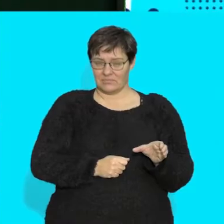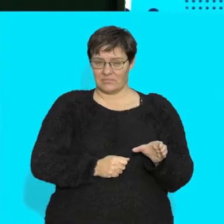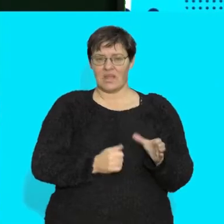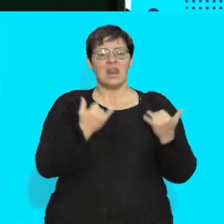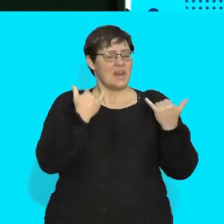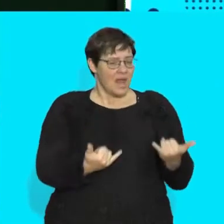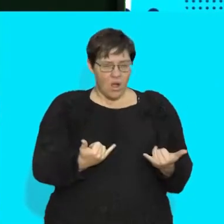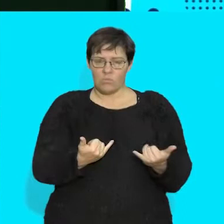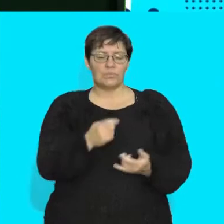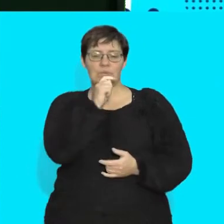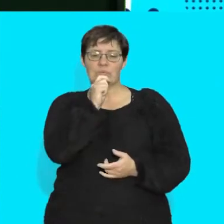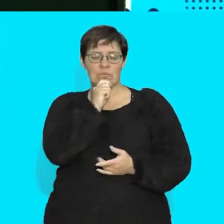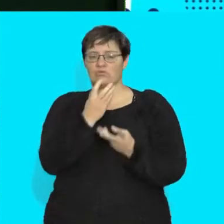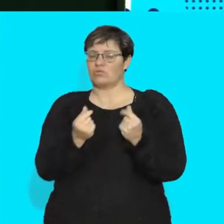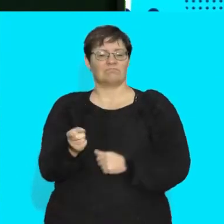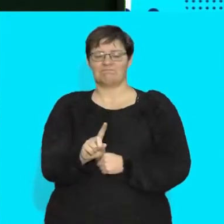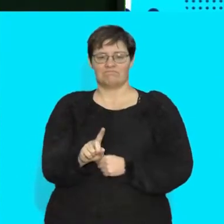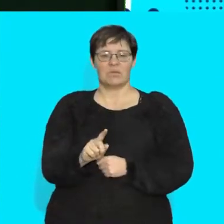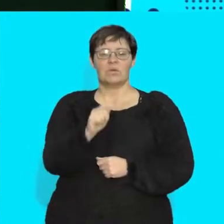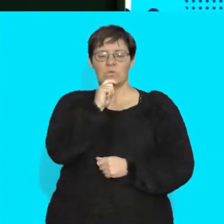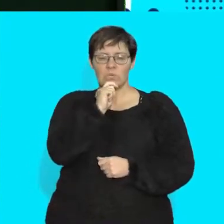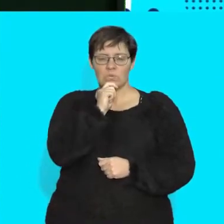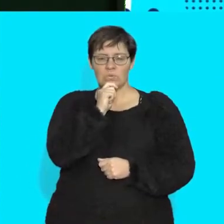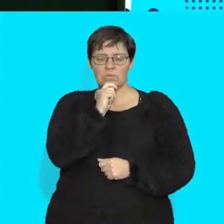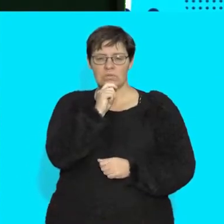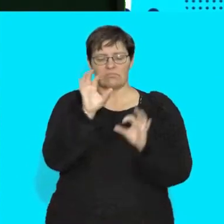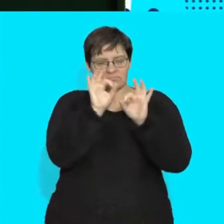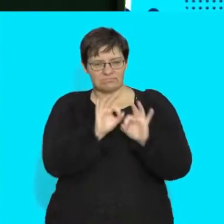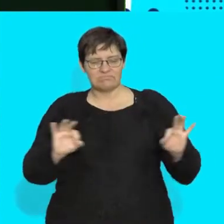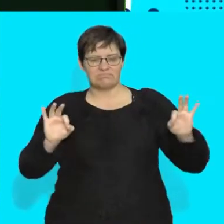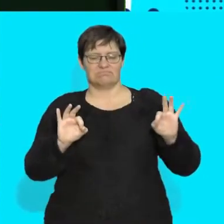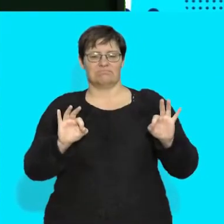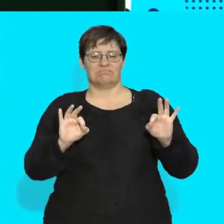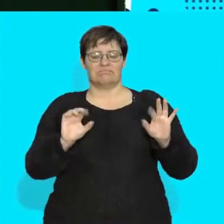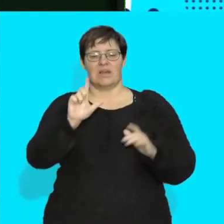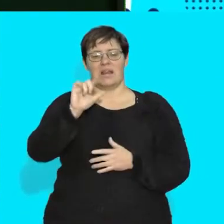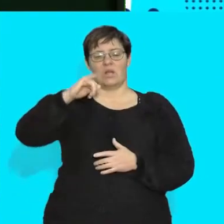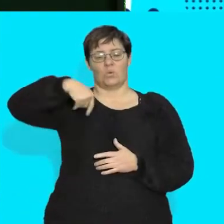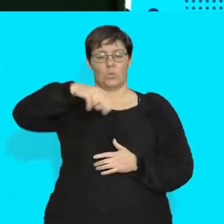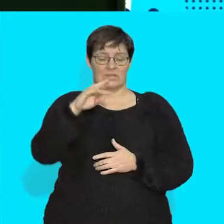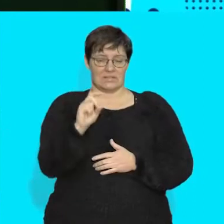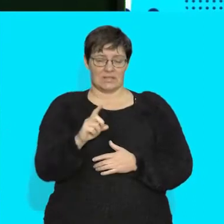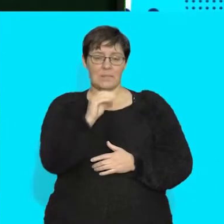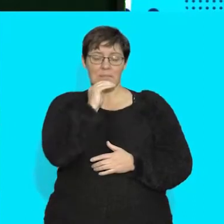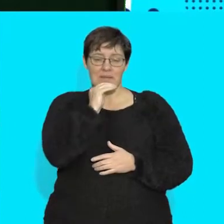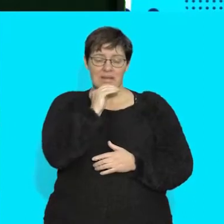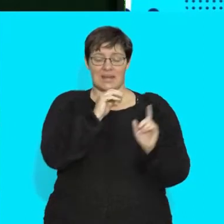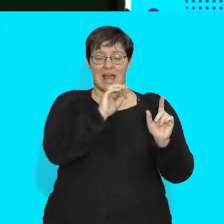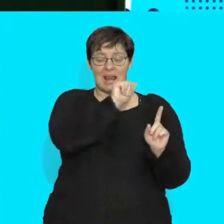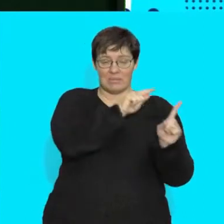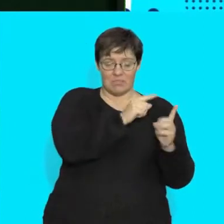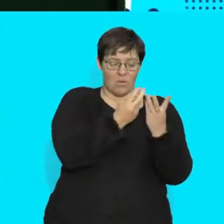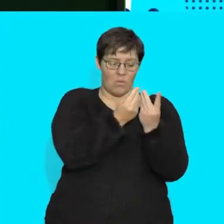we don't use a solution, we use a pure liquid. In other words, we take the aluminium oxide and